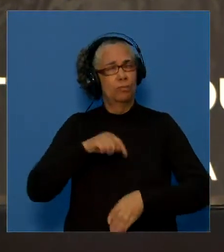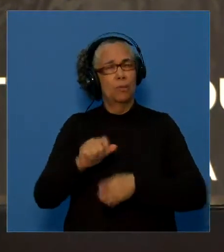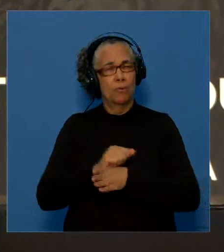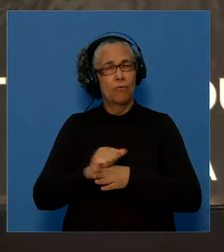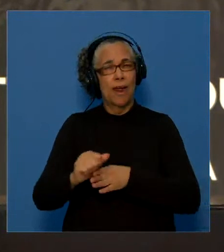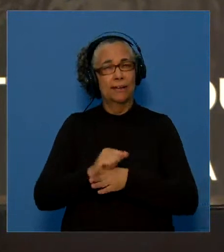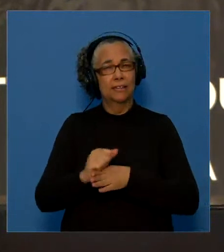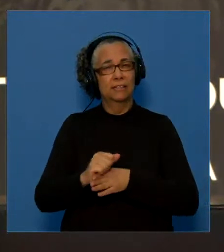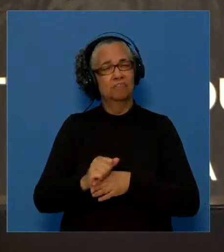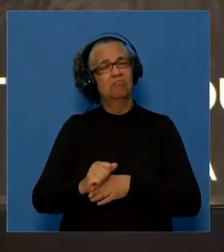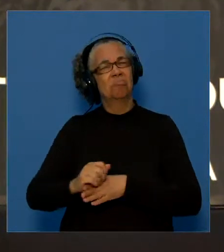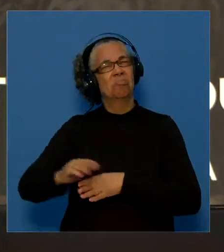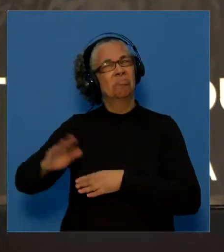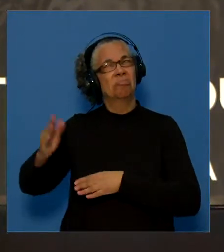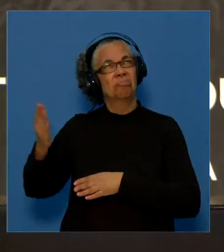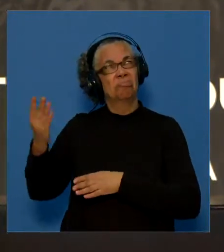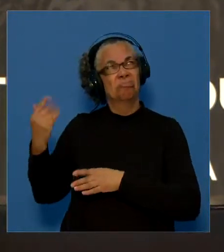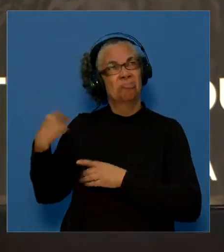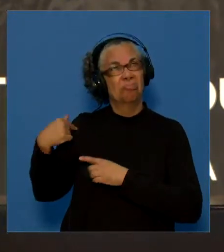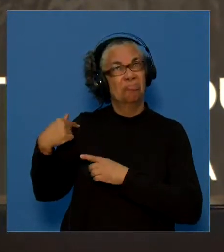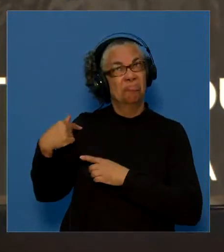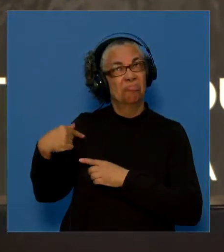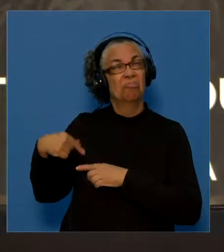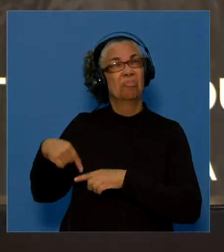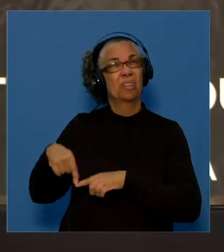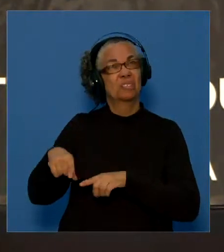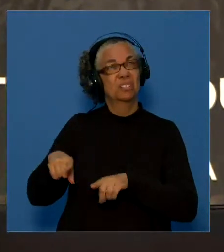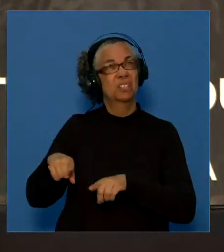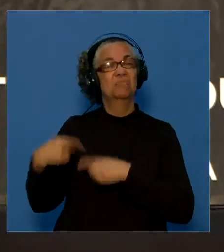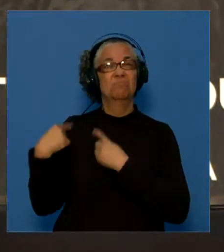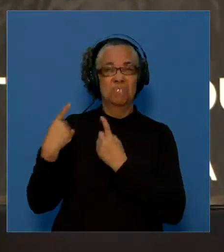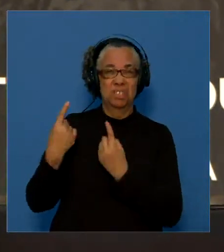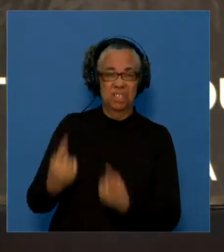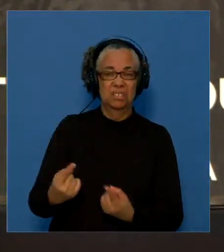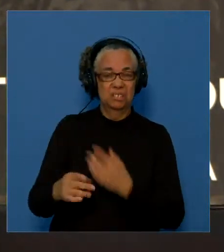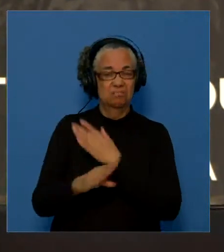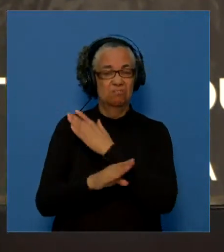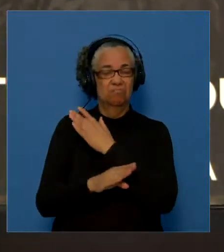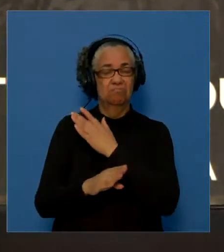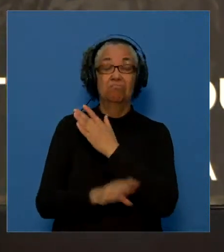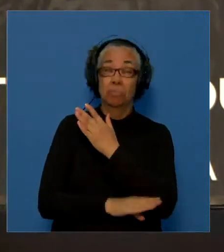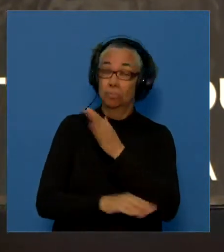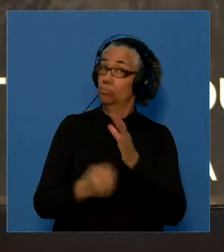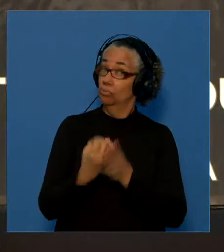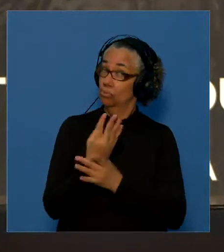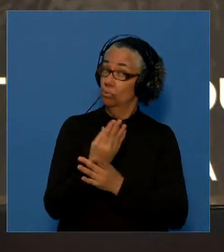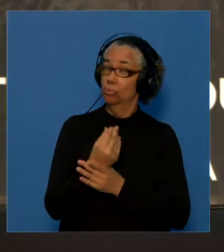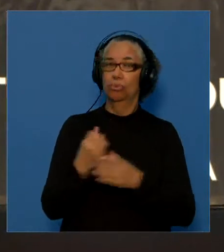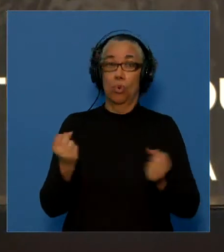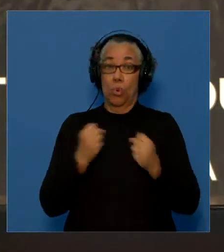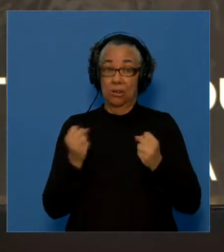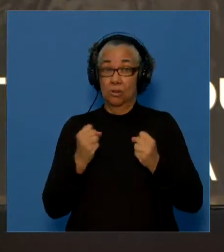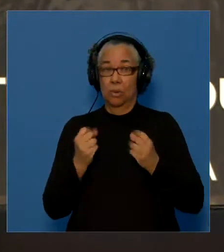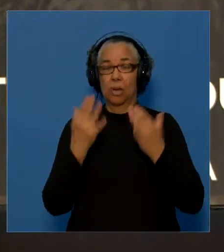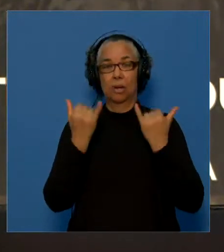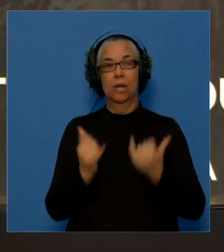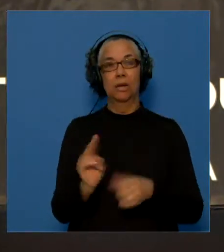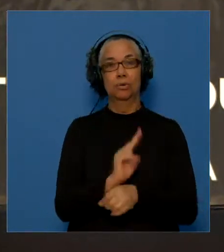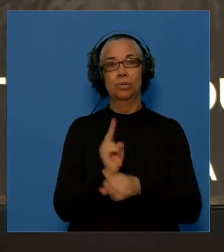since the spring, or I should say, since the winter, we are now using technology to help